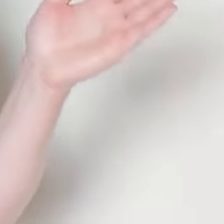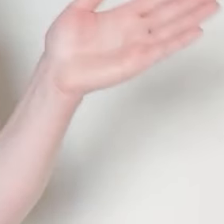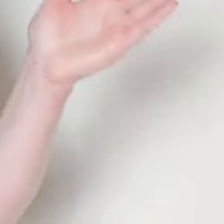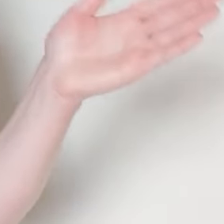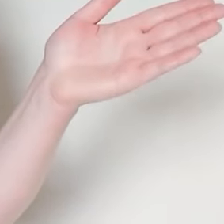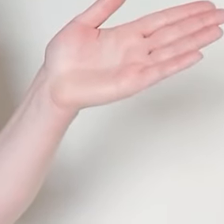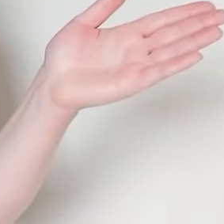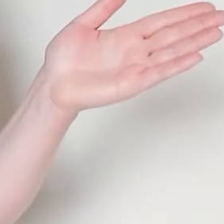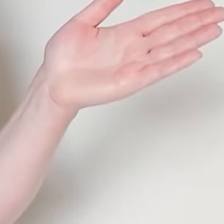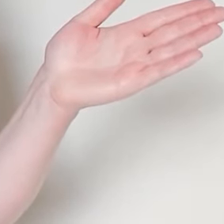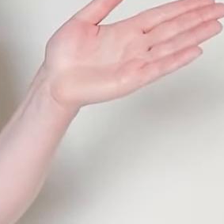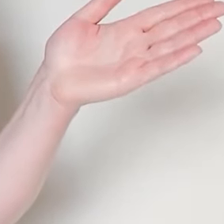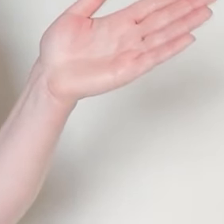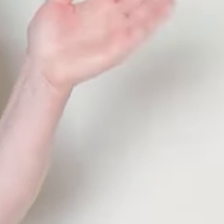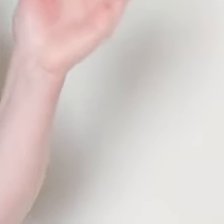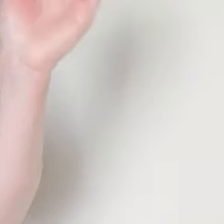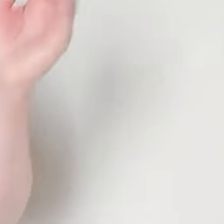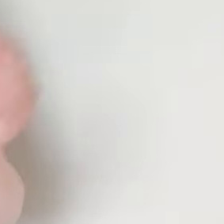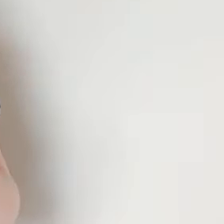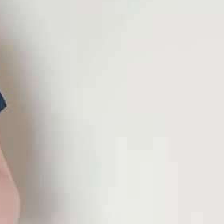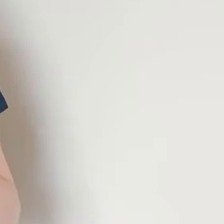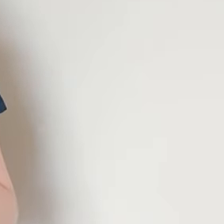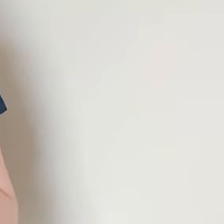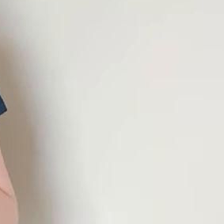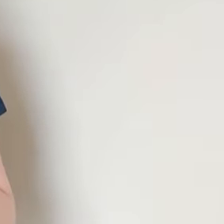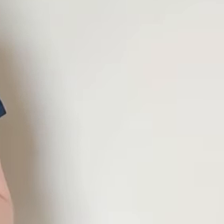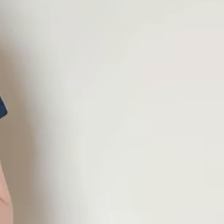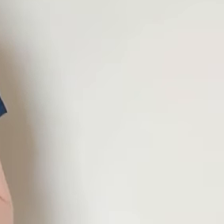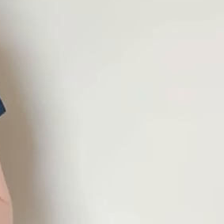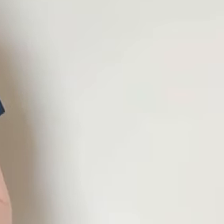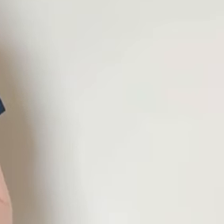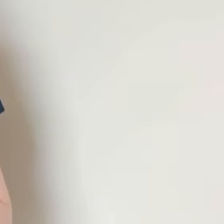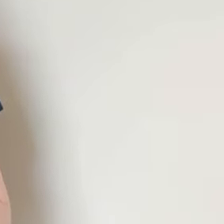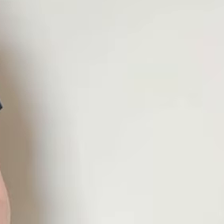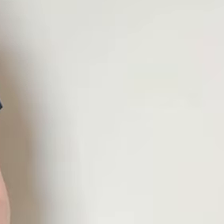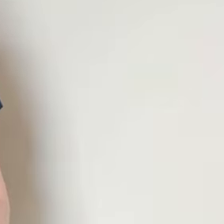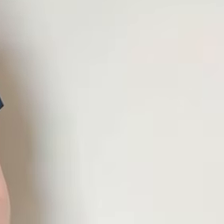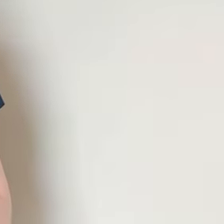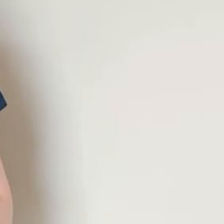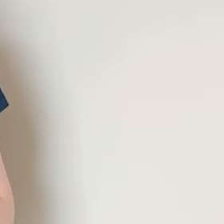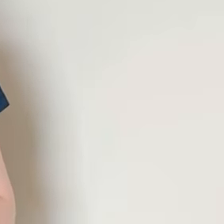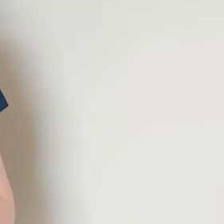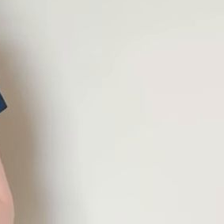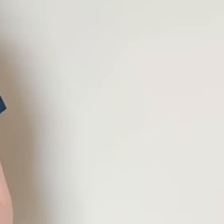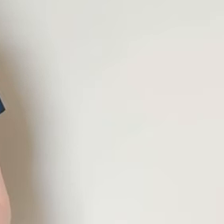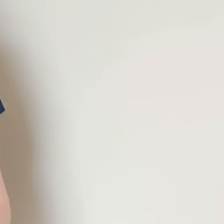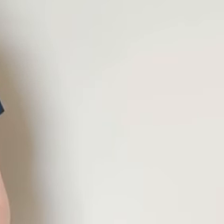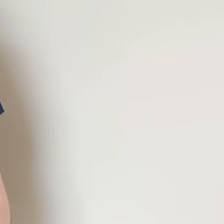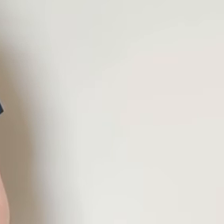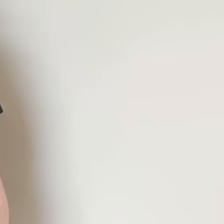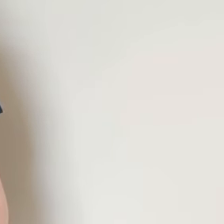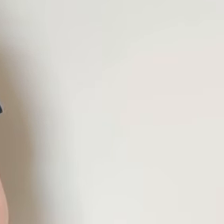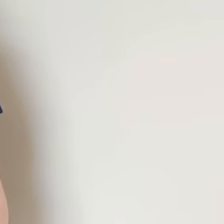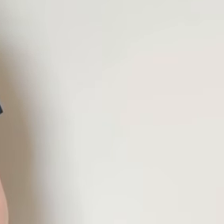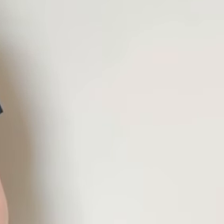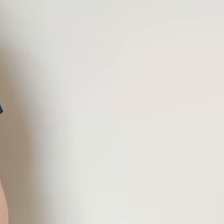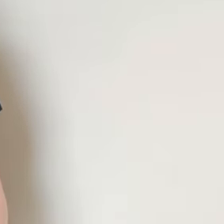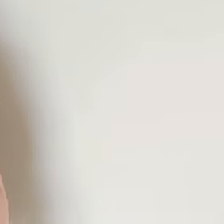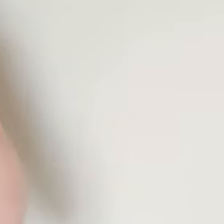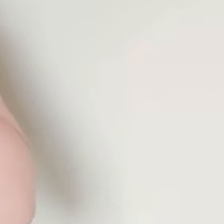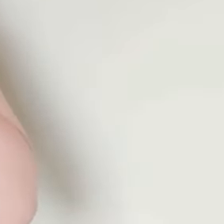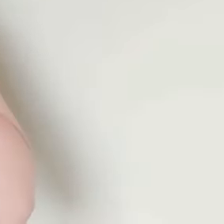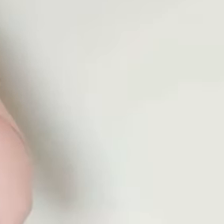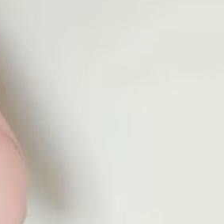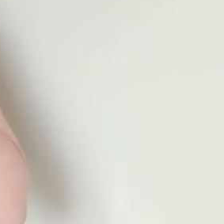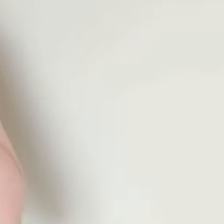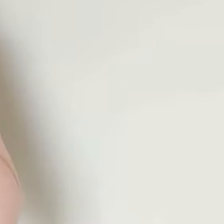He did not sin. And doing the right thing is called being righteous.